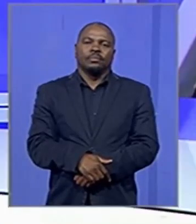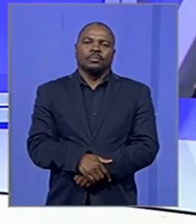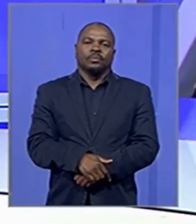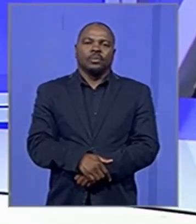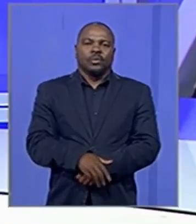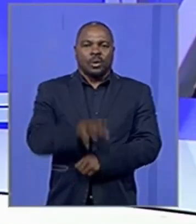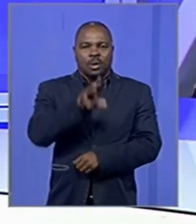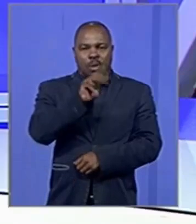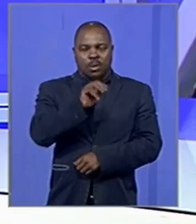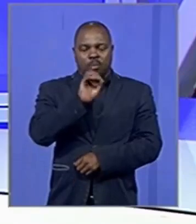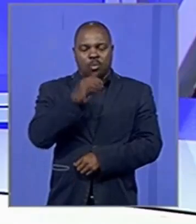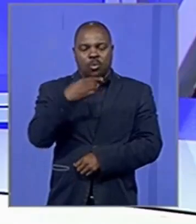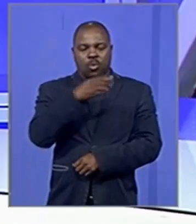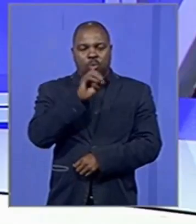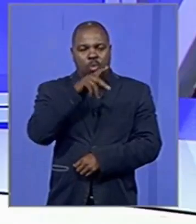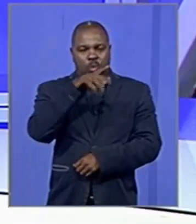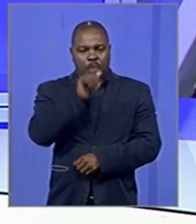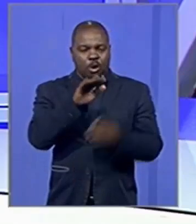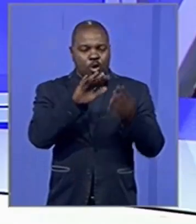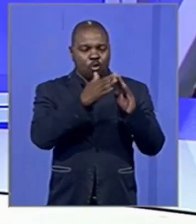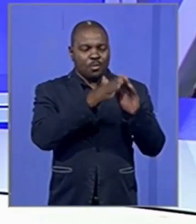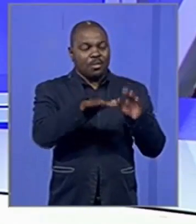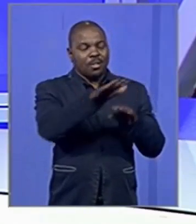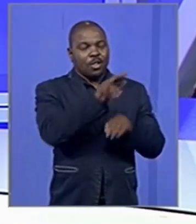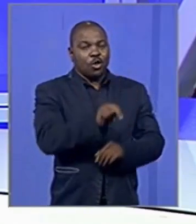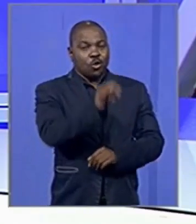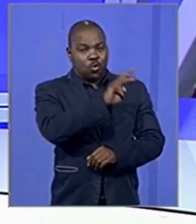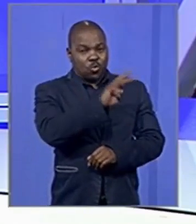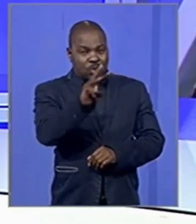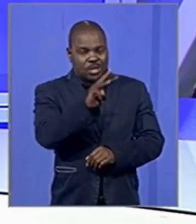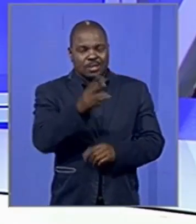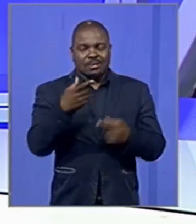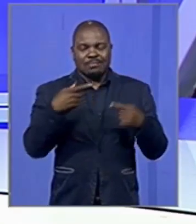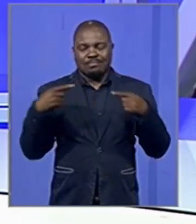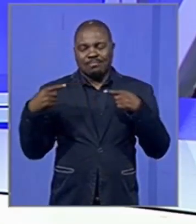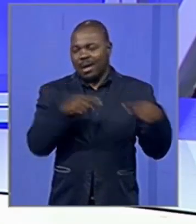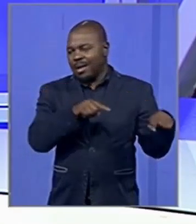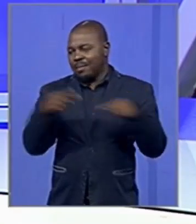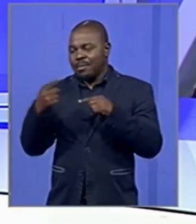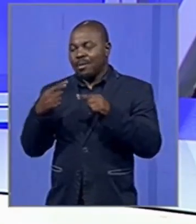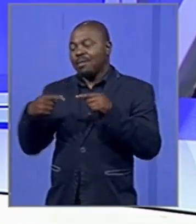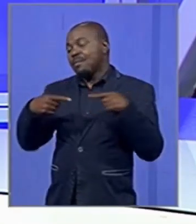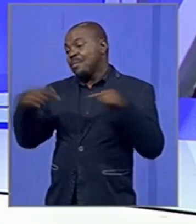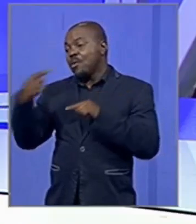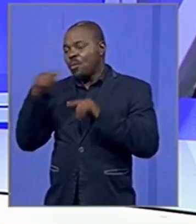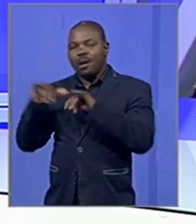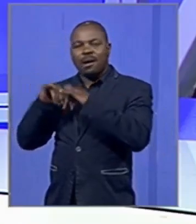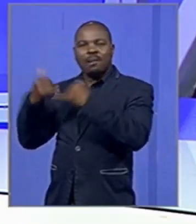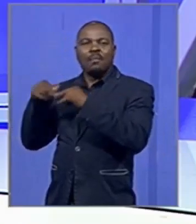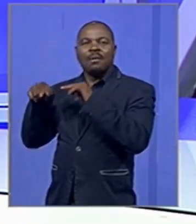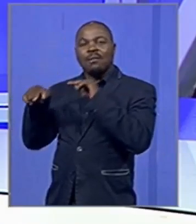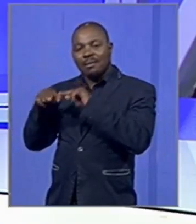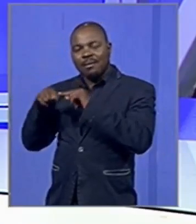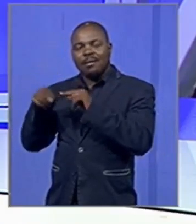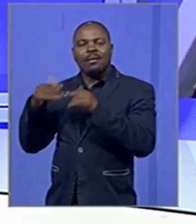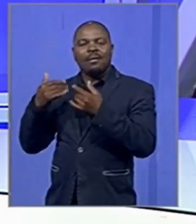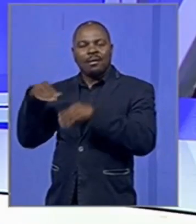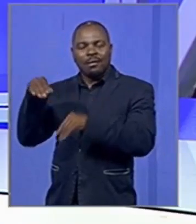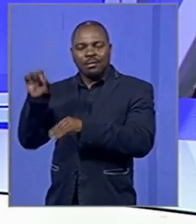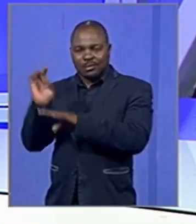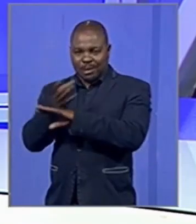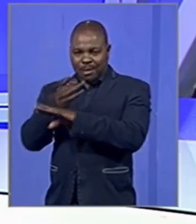Badudi ba Mogopa kgauswi le Ventersdorp ka Northwest ba fošana ka noga e phela le khamphane ya moepo wa tamane o